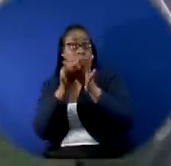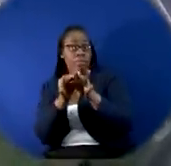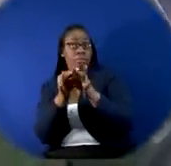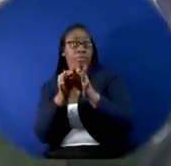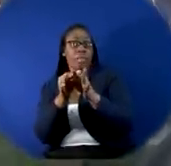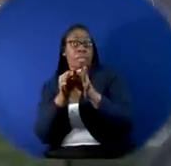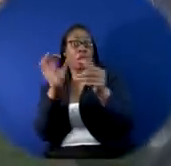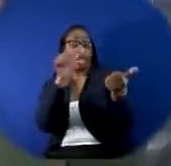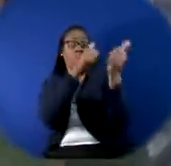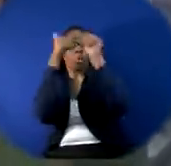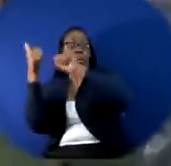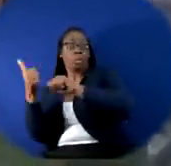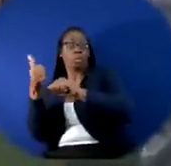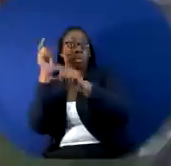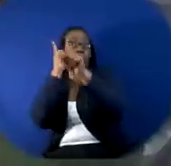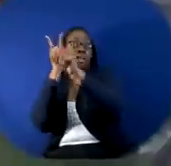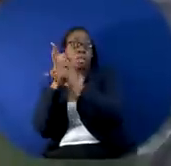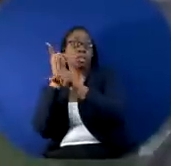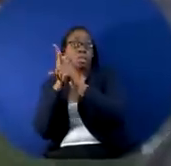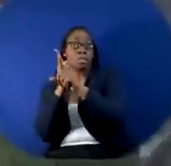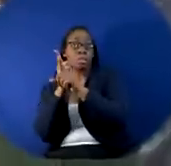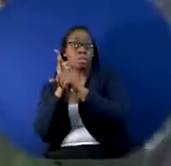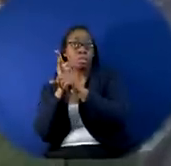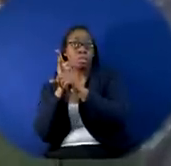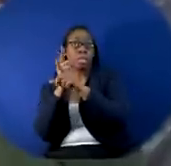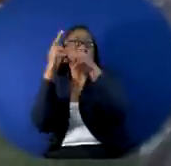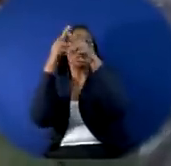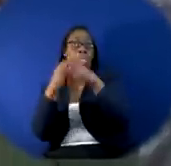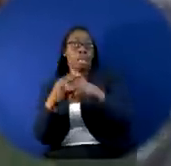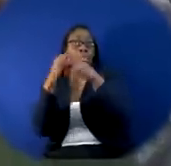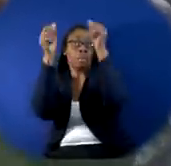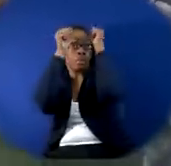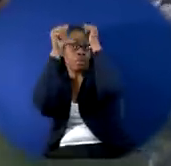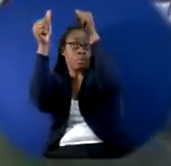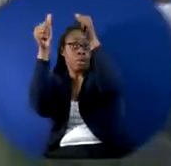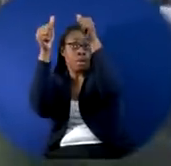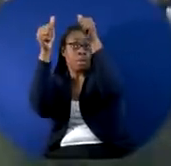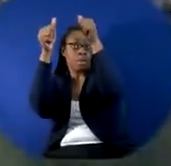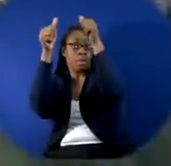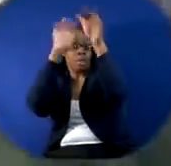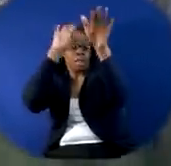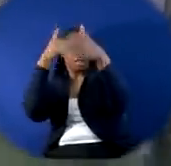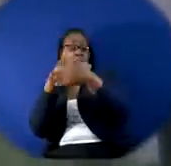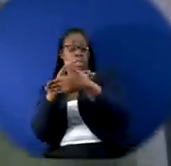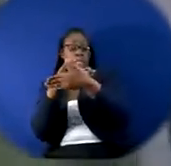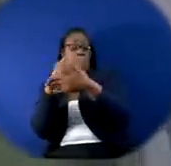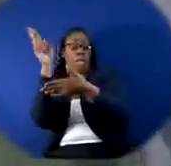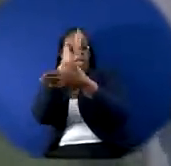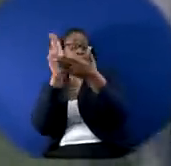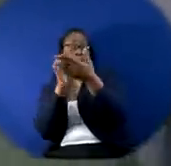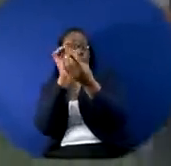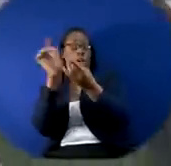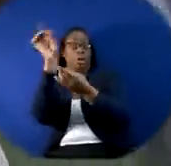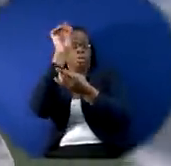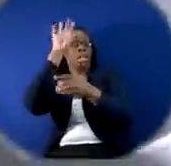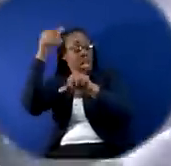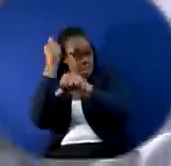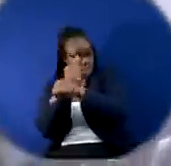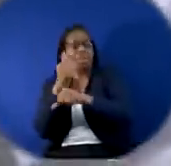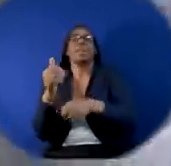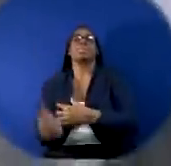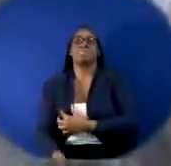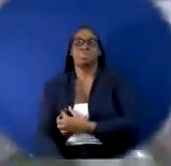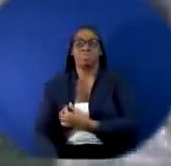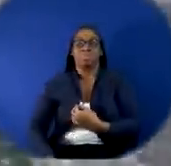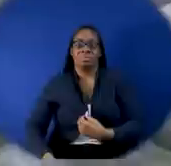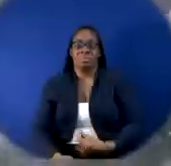now baptize you, our brother Denzel Damon LeBlanc, in the name of the Father, and of the Son, and of the Holy Ghost. Amen.